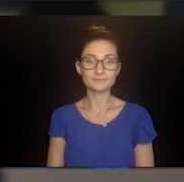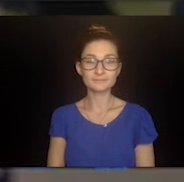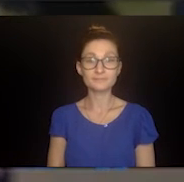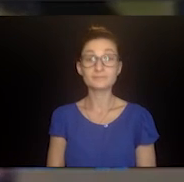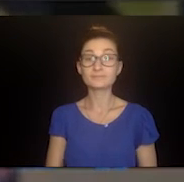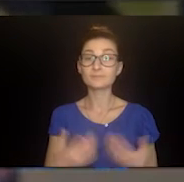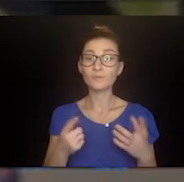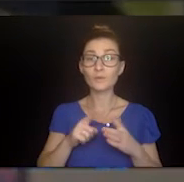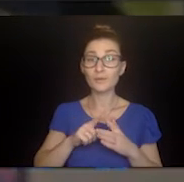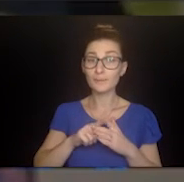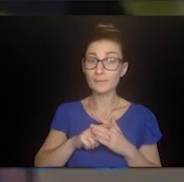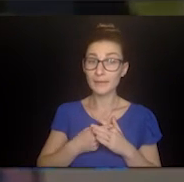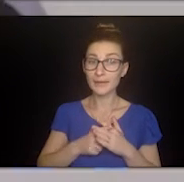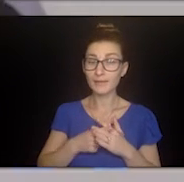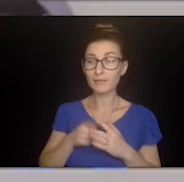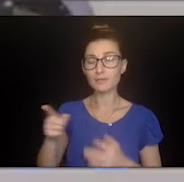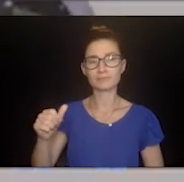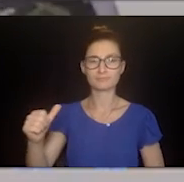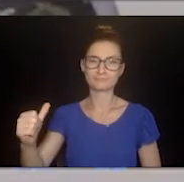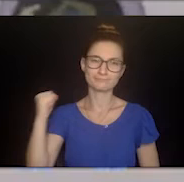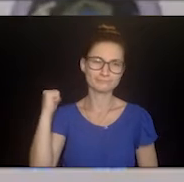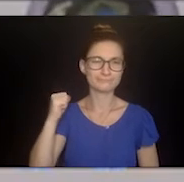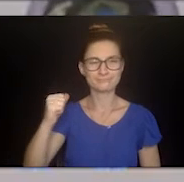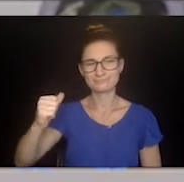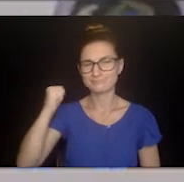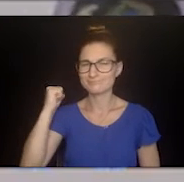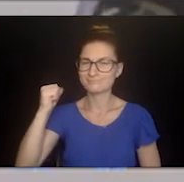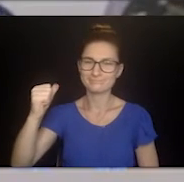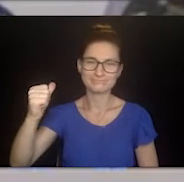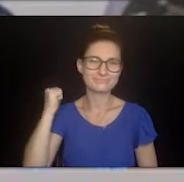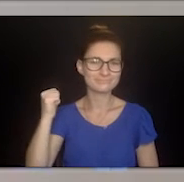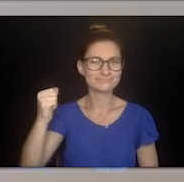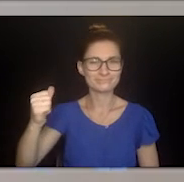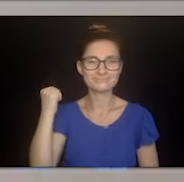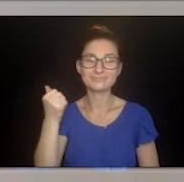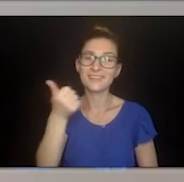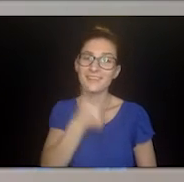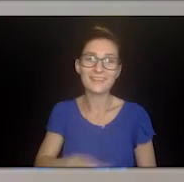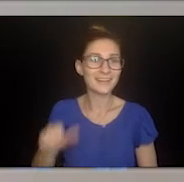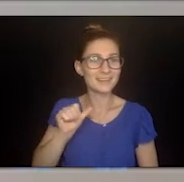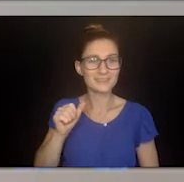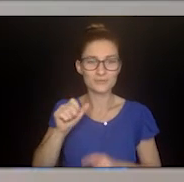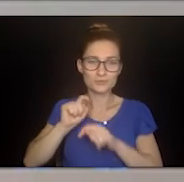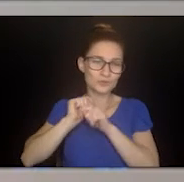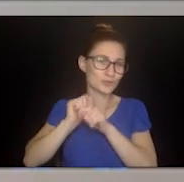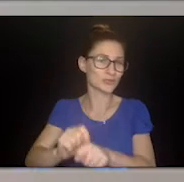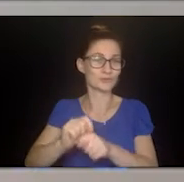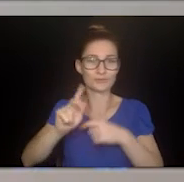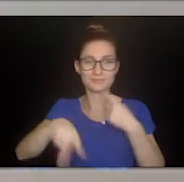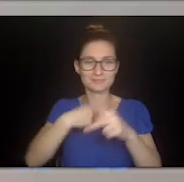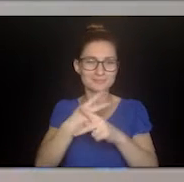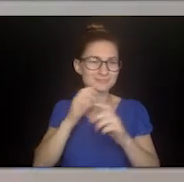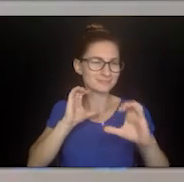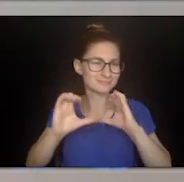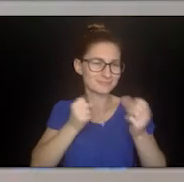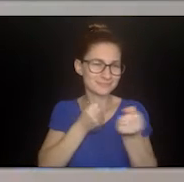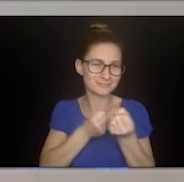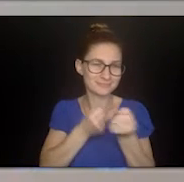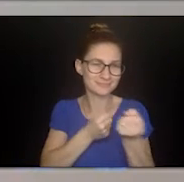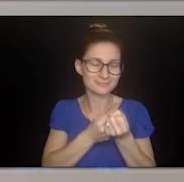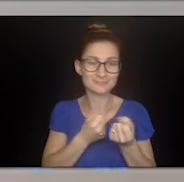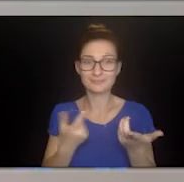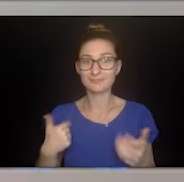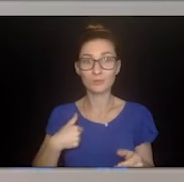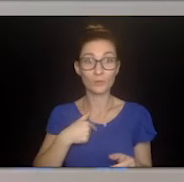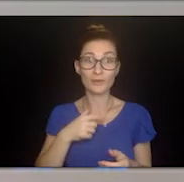So really right at the beginning, he really refused to go with any traditional type of support with